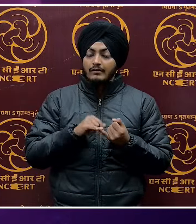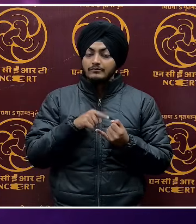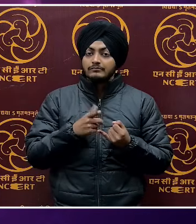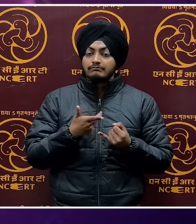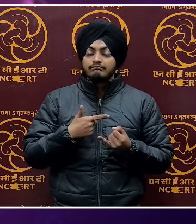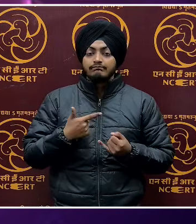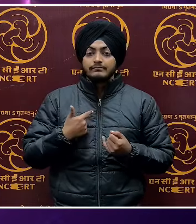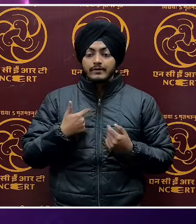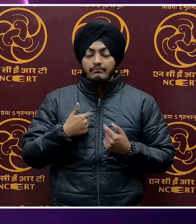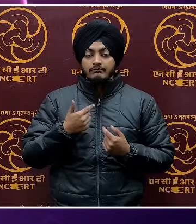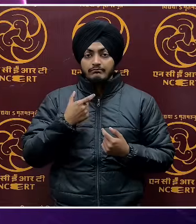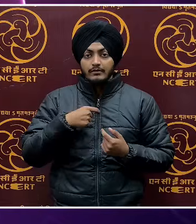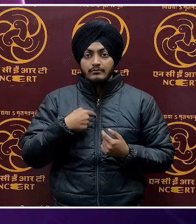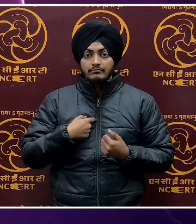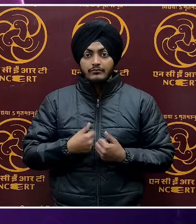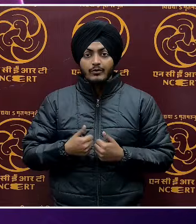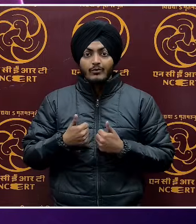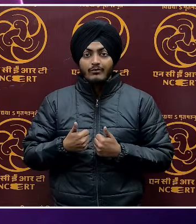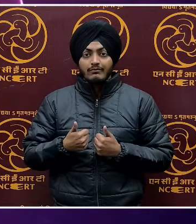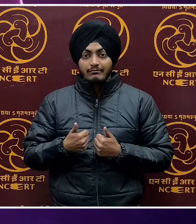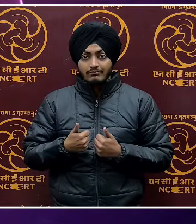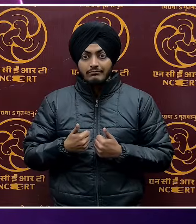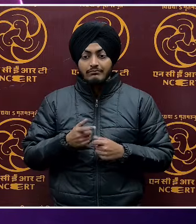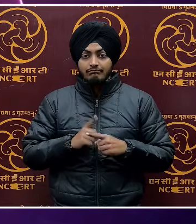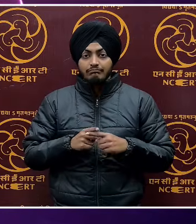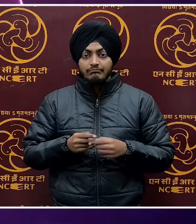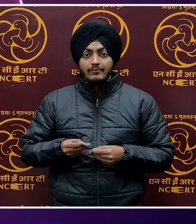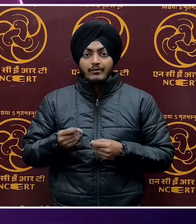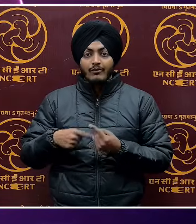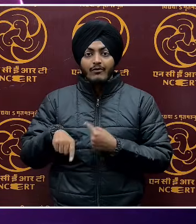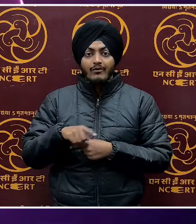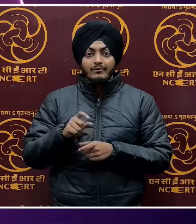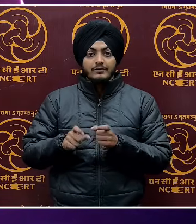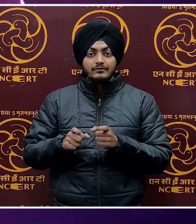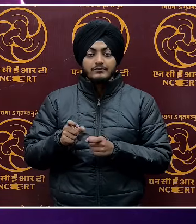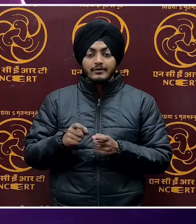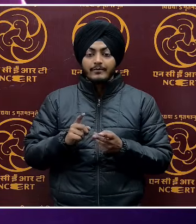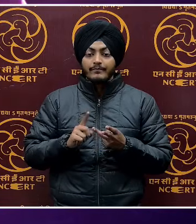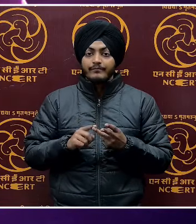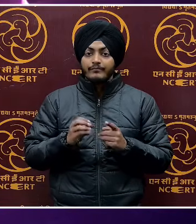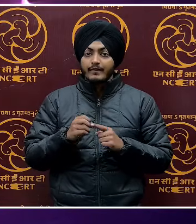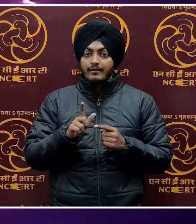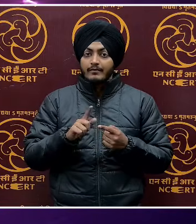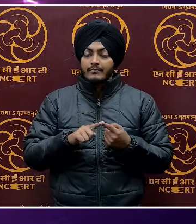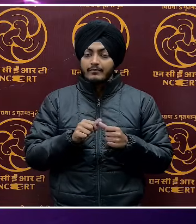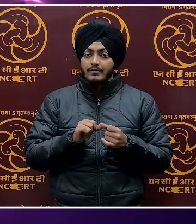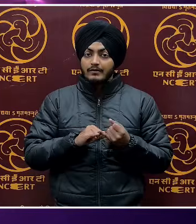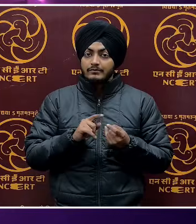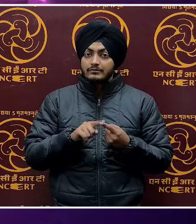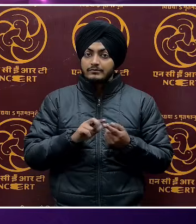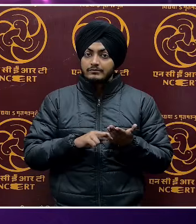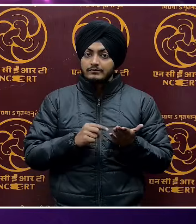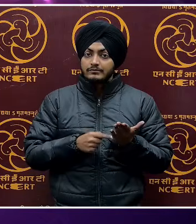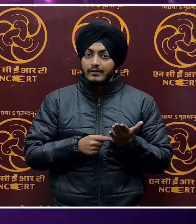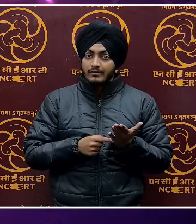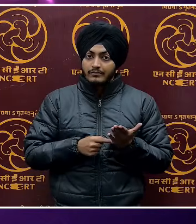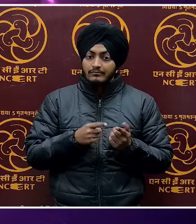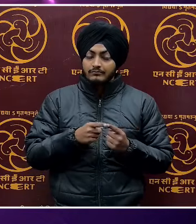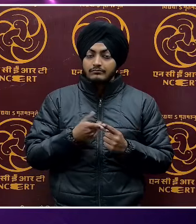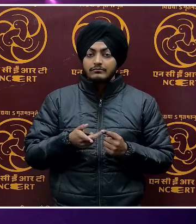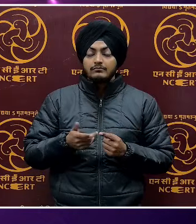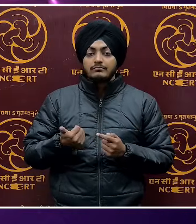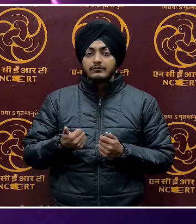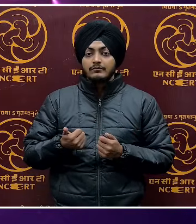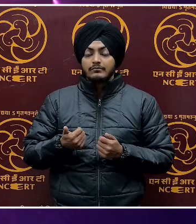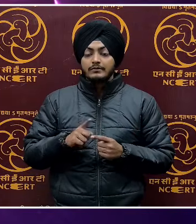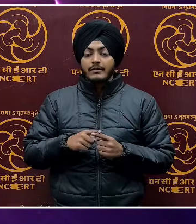and helpful towards everyone. Right. Then there is pleasant. Pleasant, as the name suggests, it's nice and